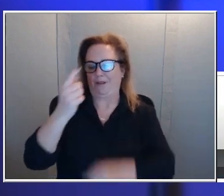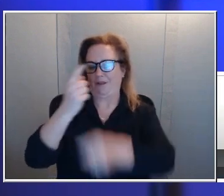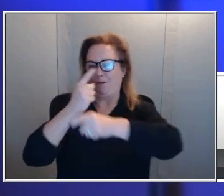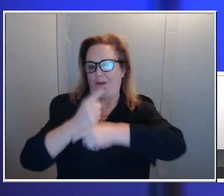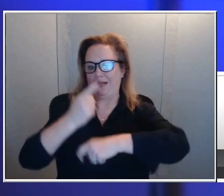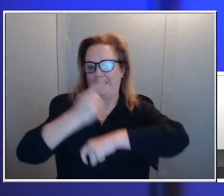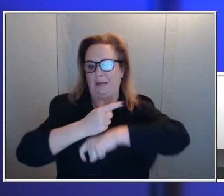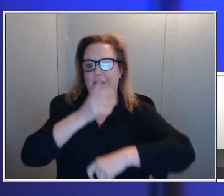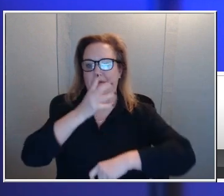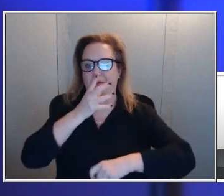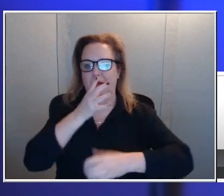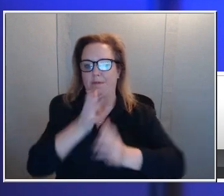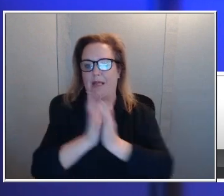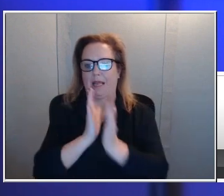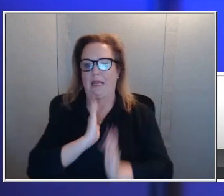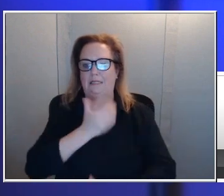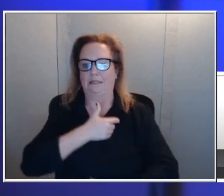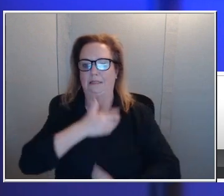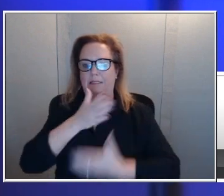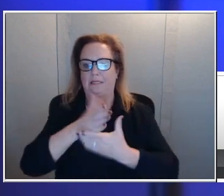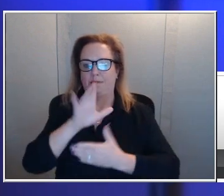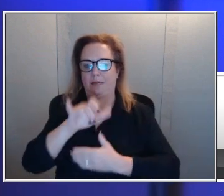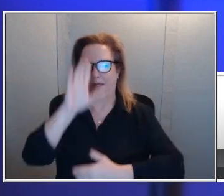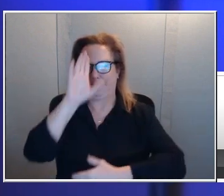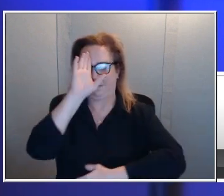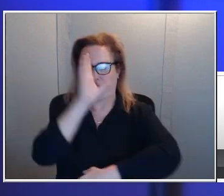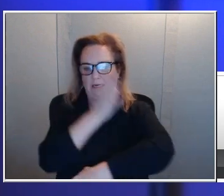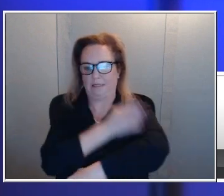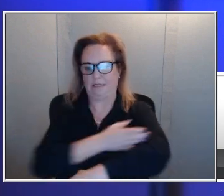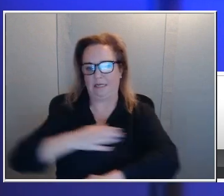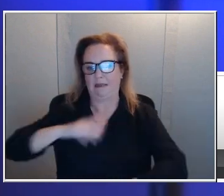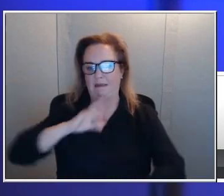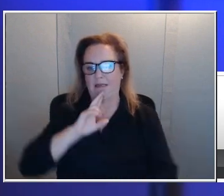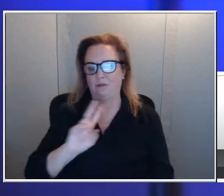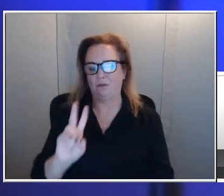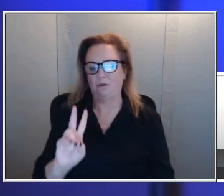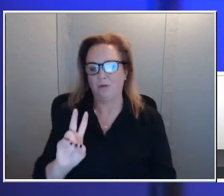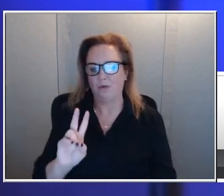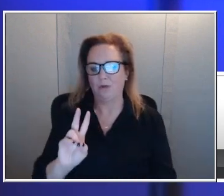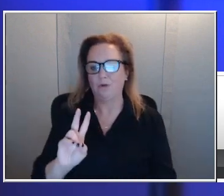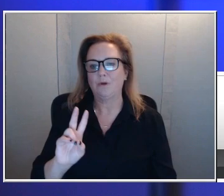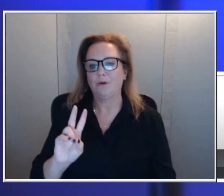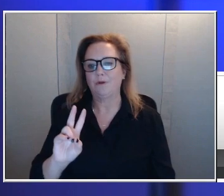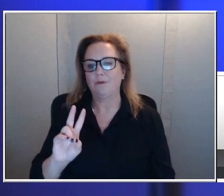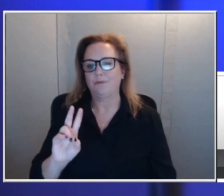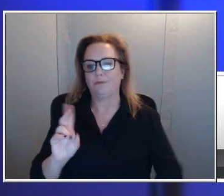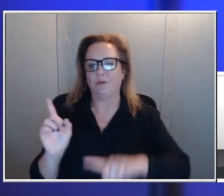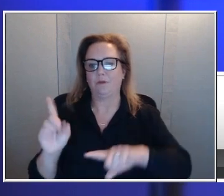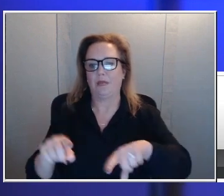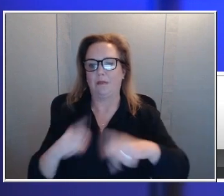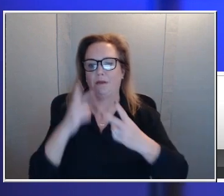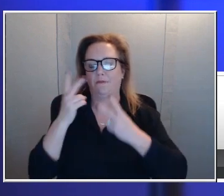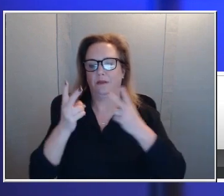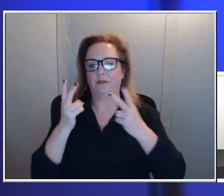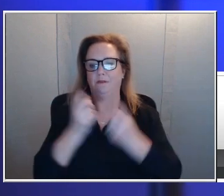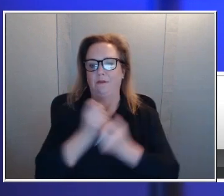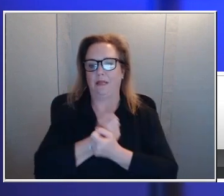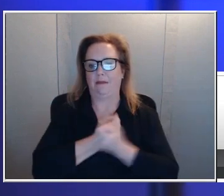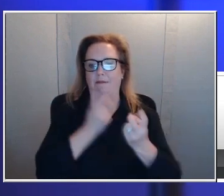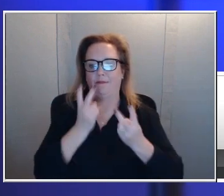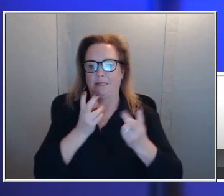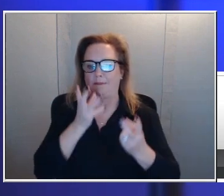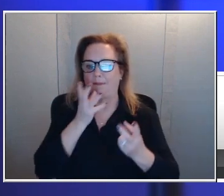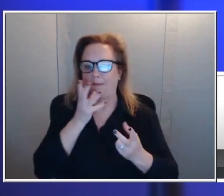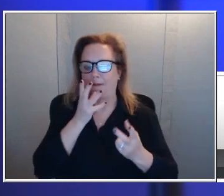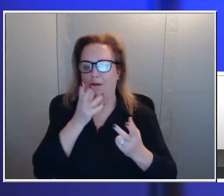Mom asked us to come by, my son, who was not quite 2 at the time, and we came over for a visit, as we love to do. And we were sitting